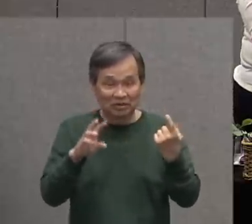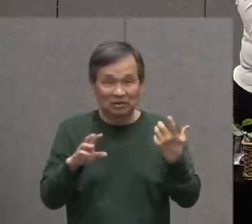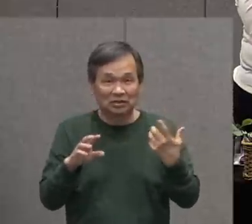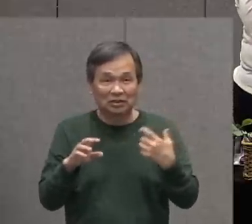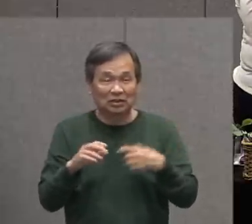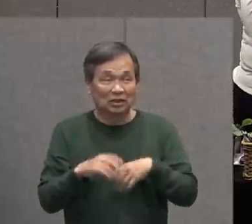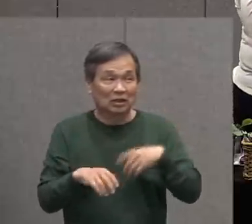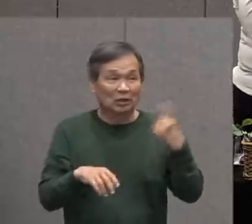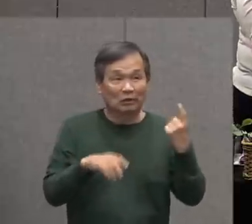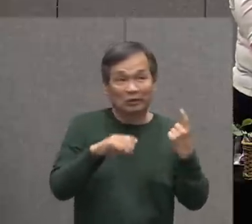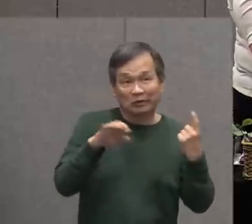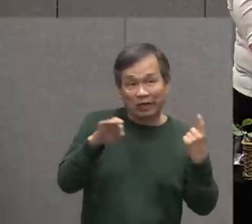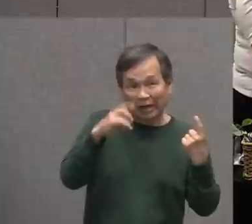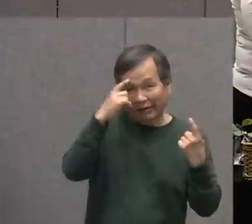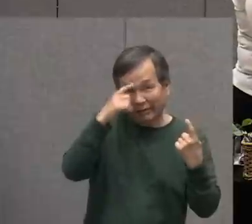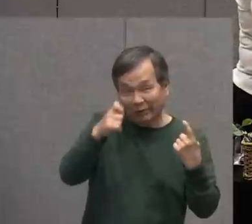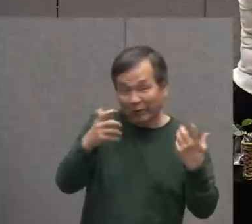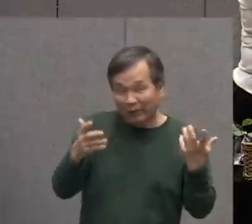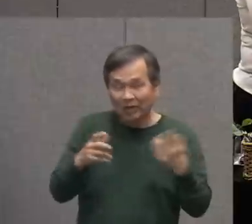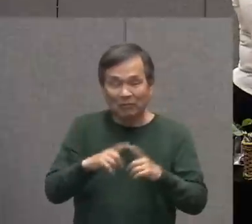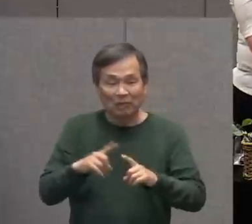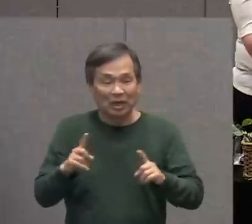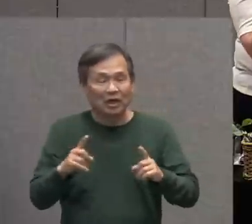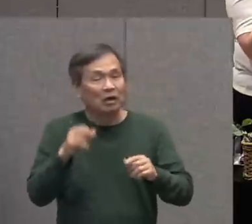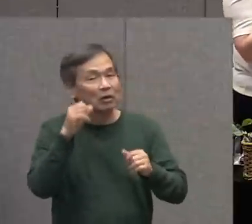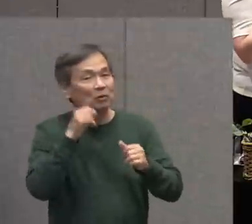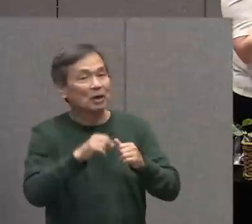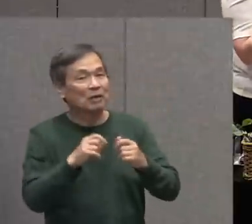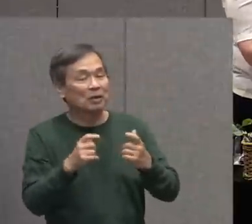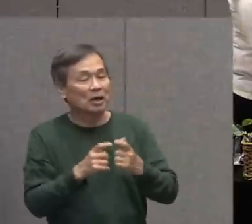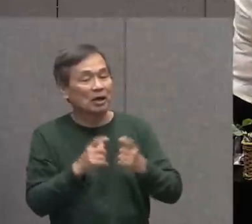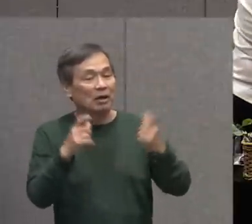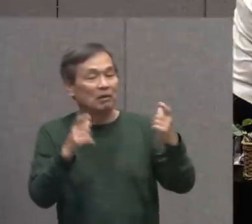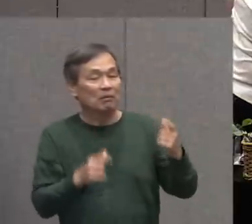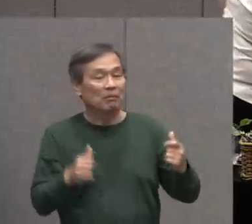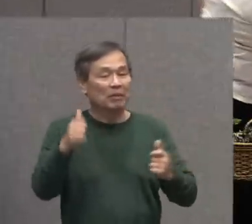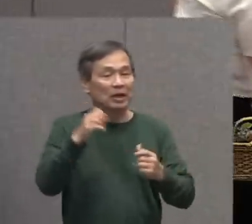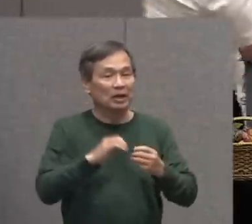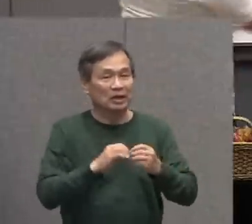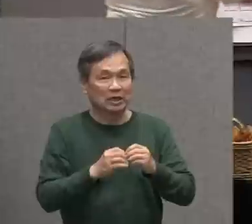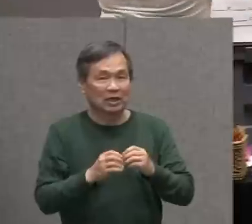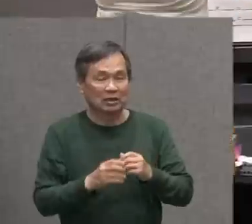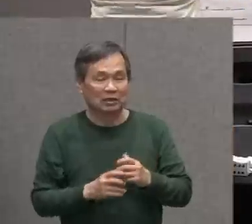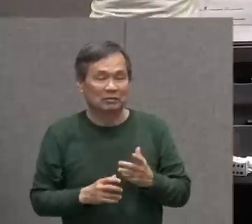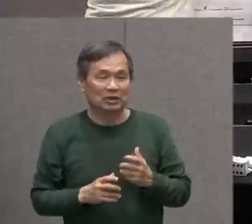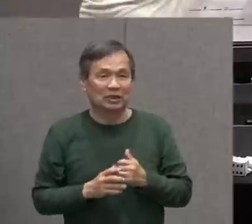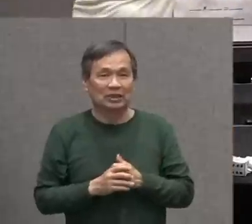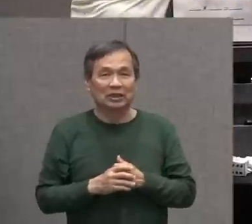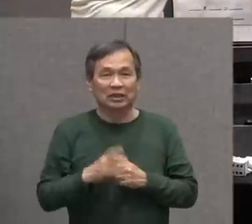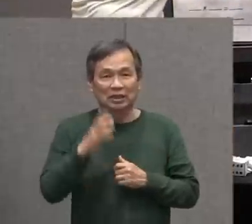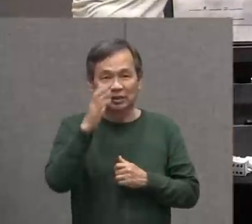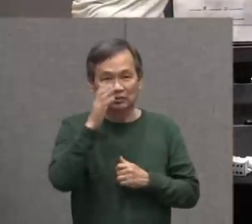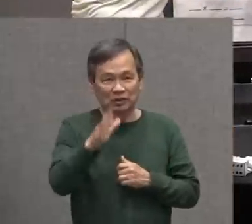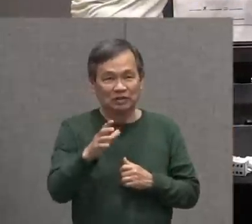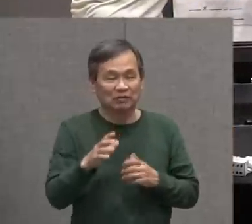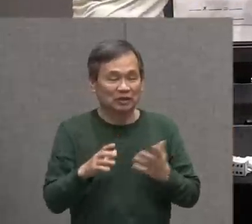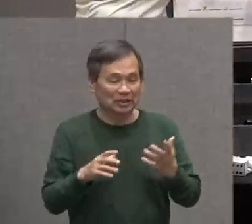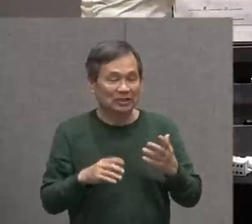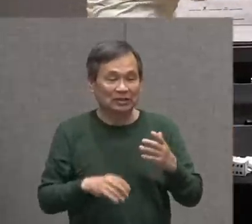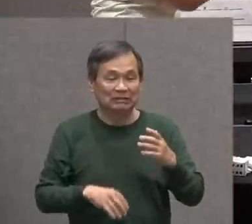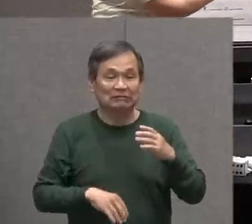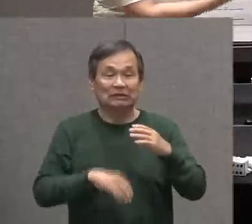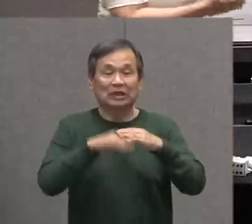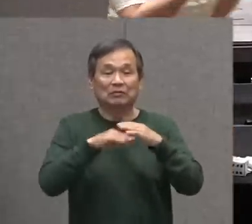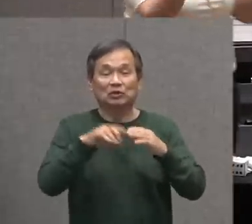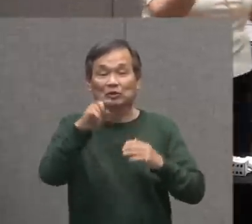go 1 through 9 if you want to. But remember, the bigger the numbers, the closer we're going to get to that 100. So